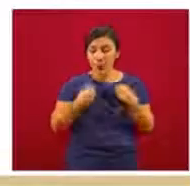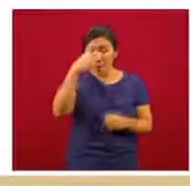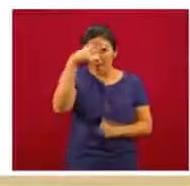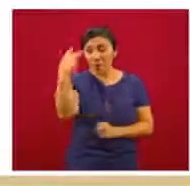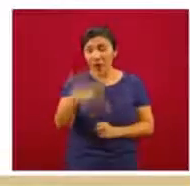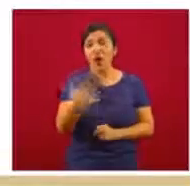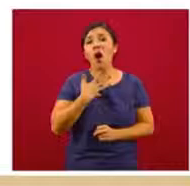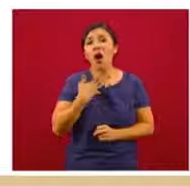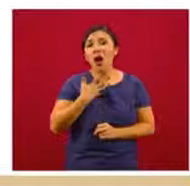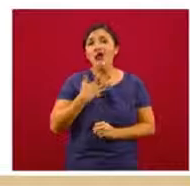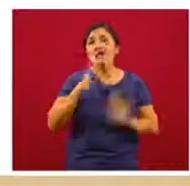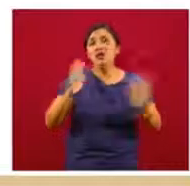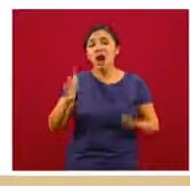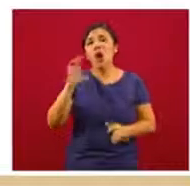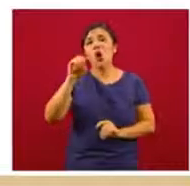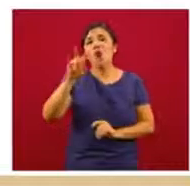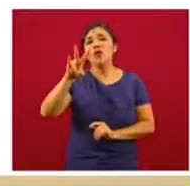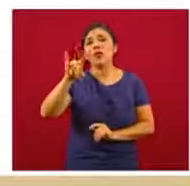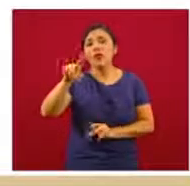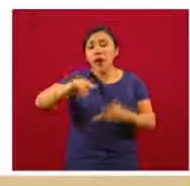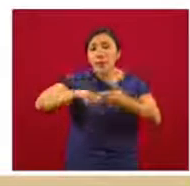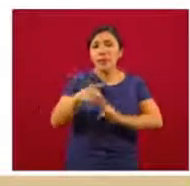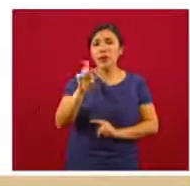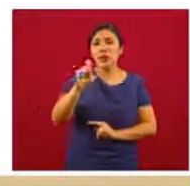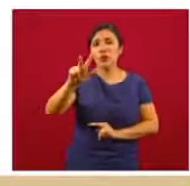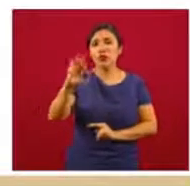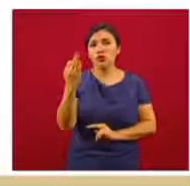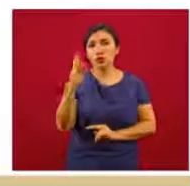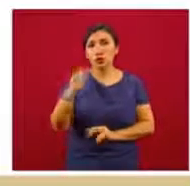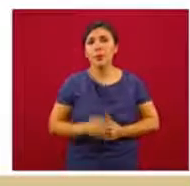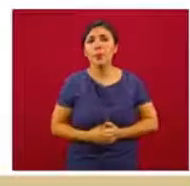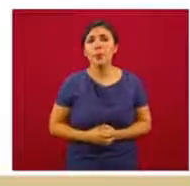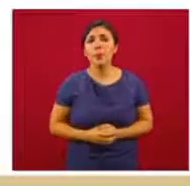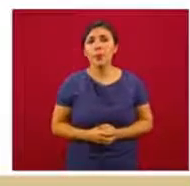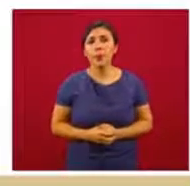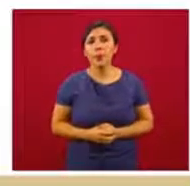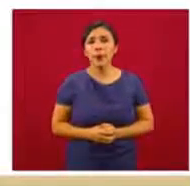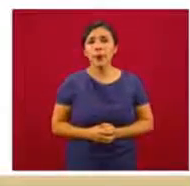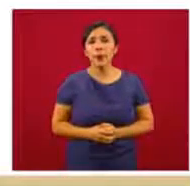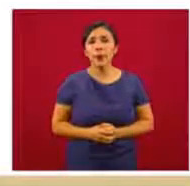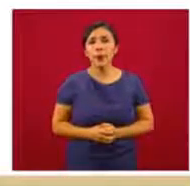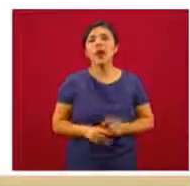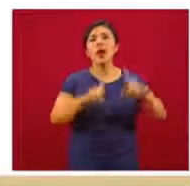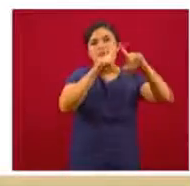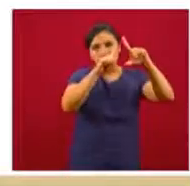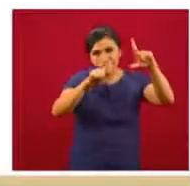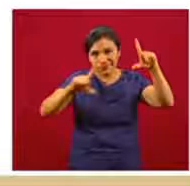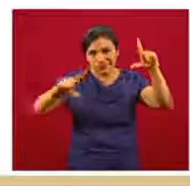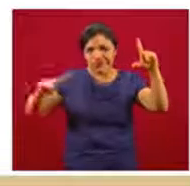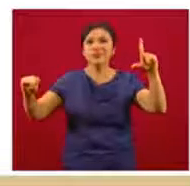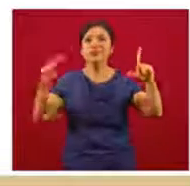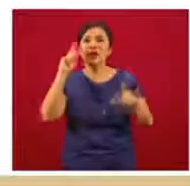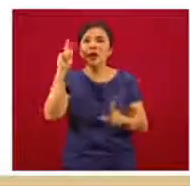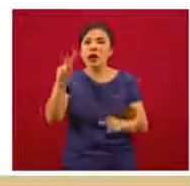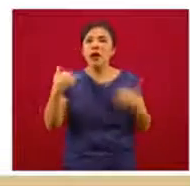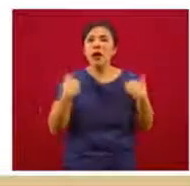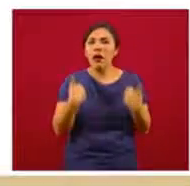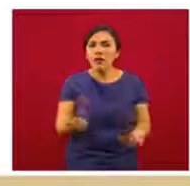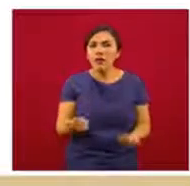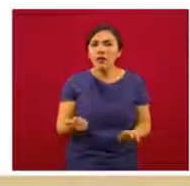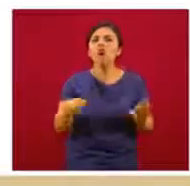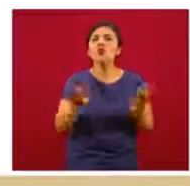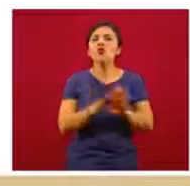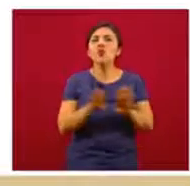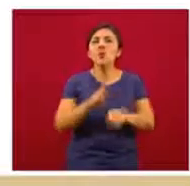68.5 people are suffering from COVID in 100,000 inhabitants. This is